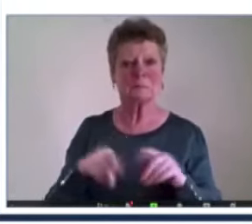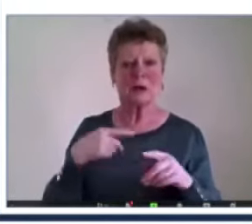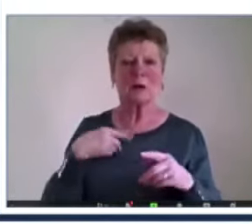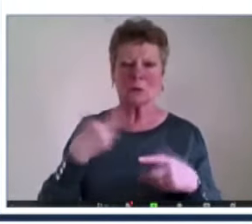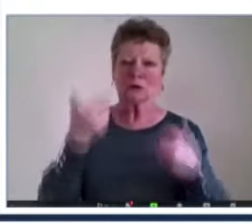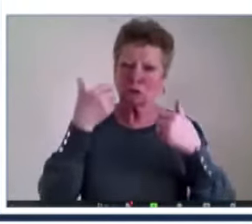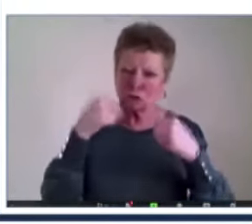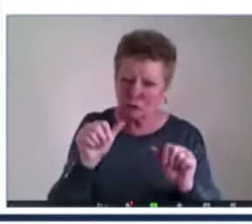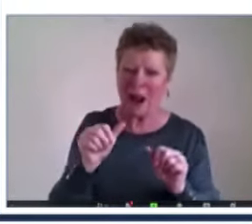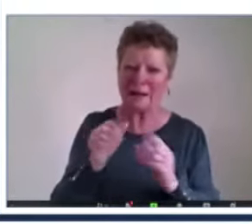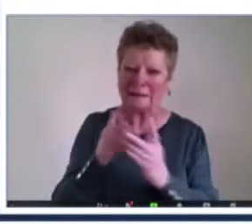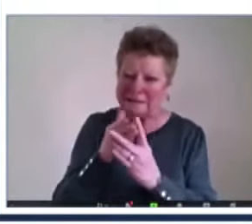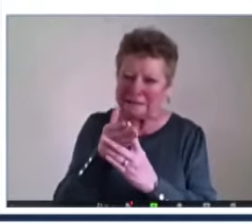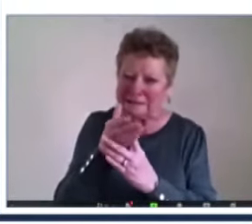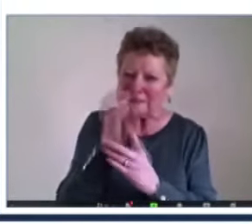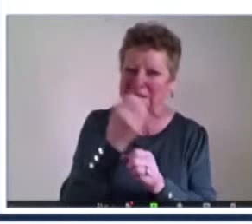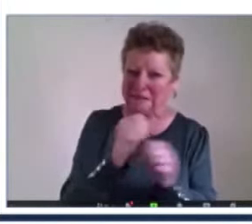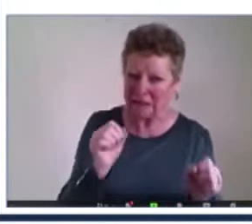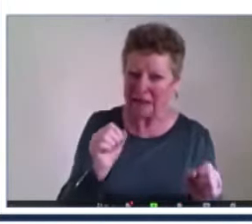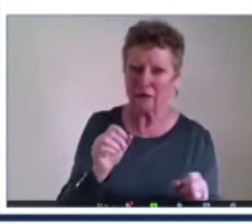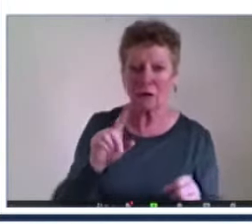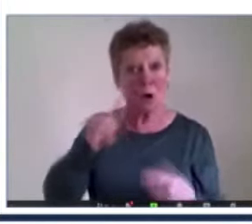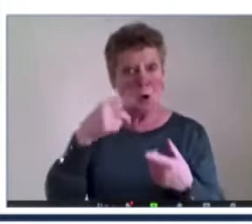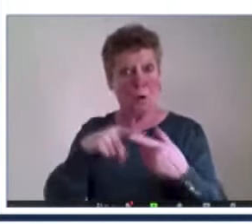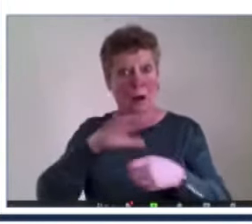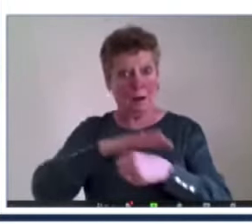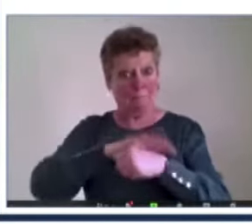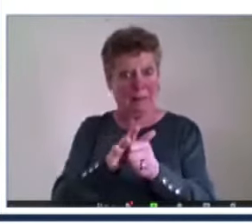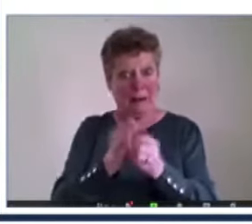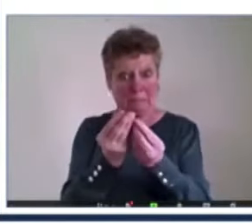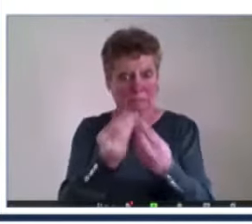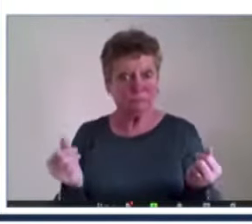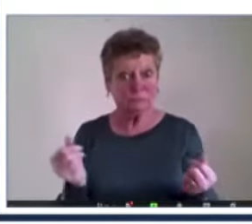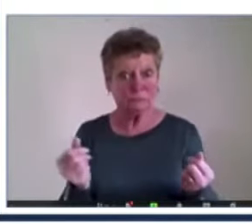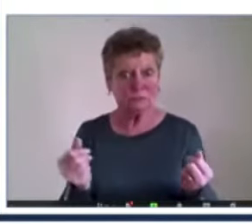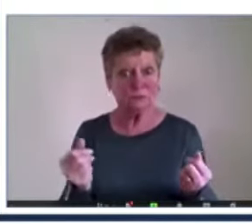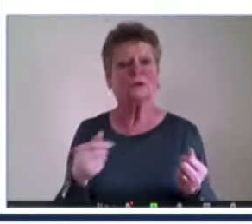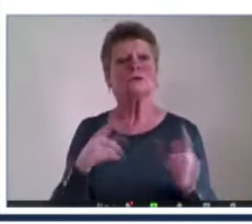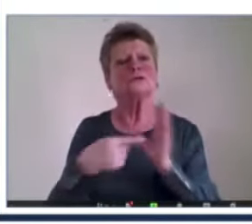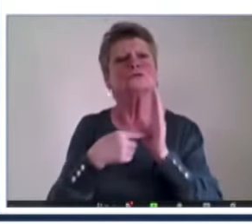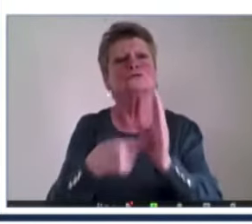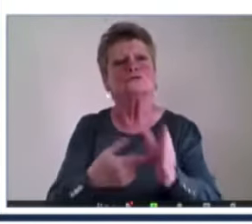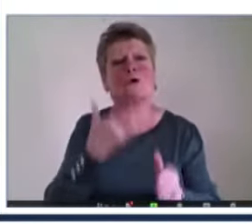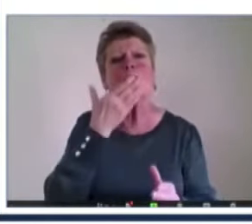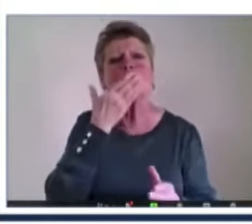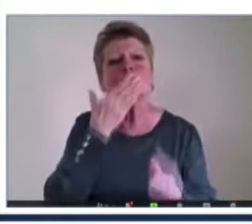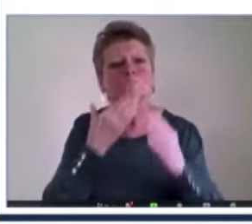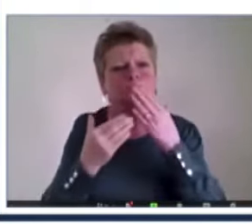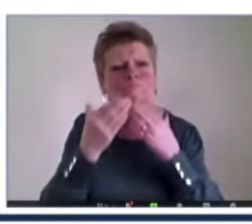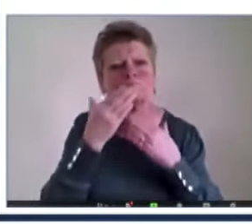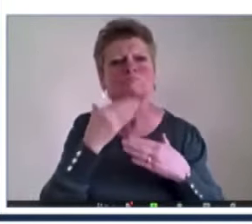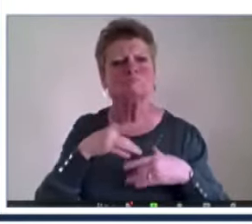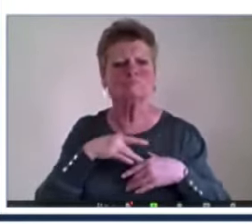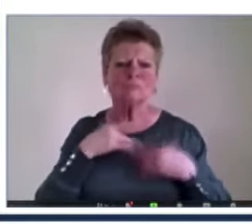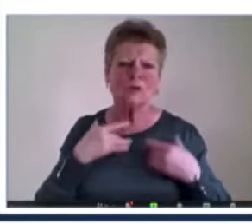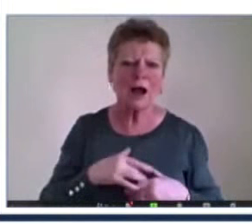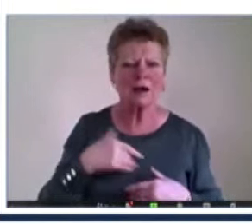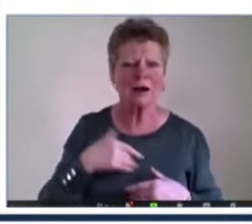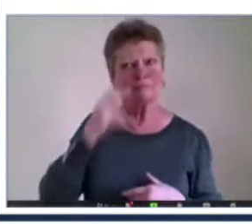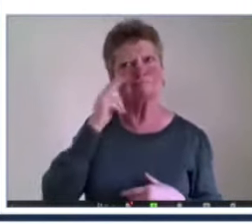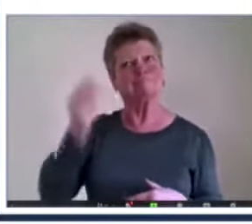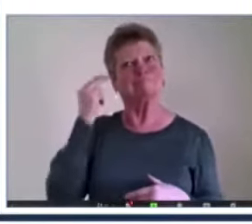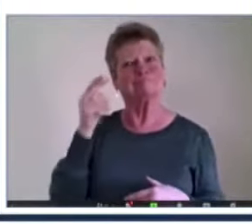safely. And when the pandemic does end, let's have kindness, the legacy that Nova Scotia leaves